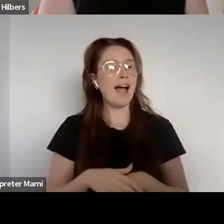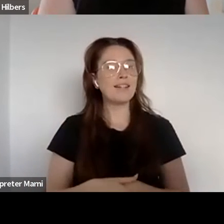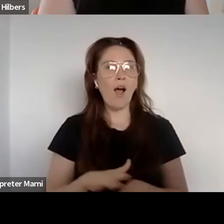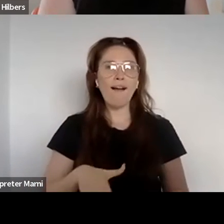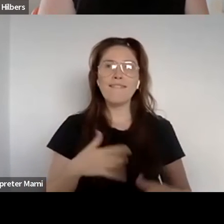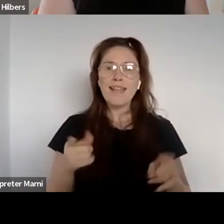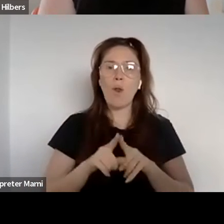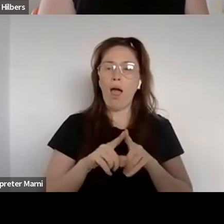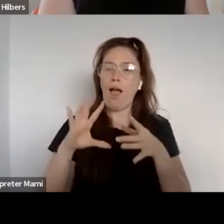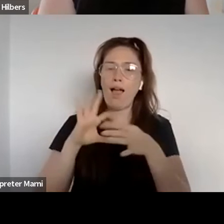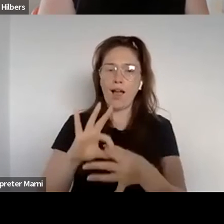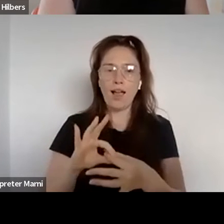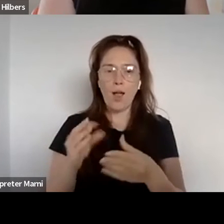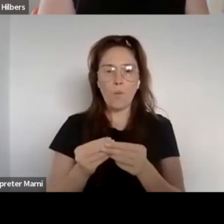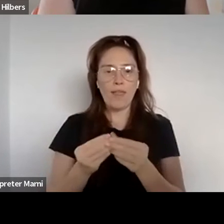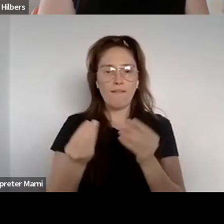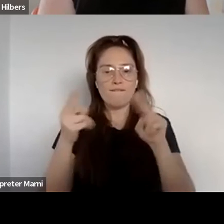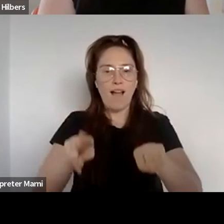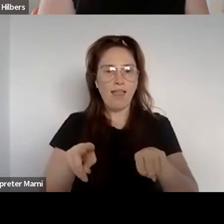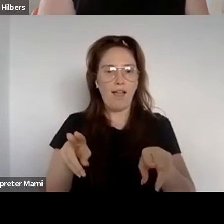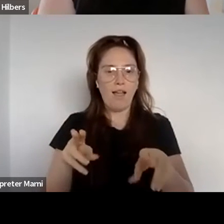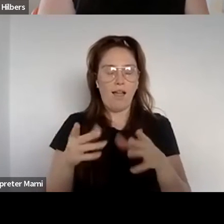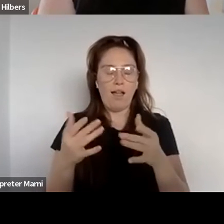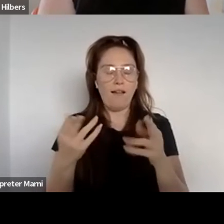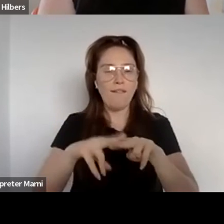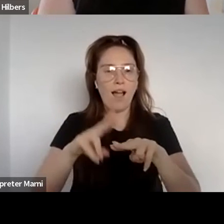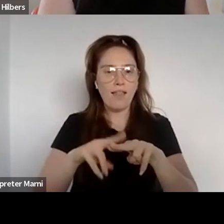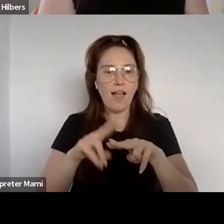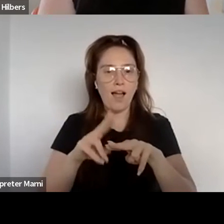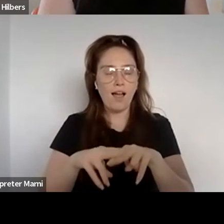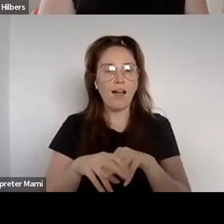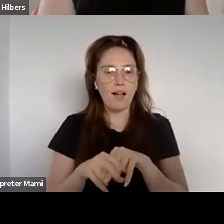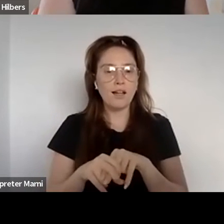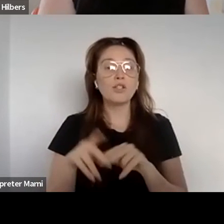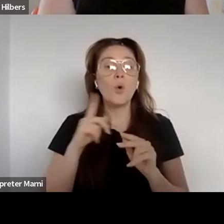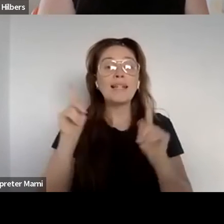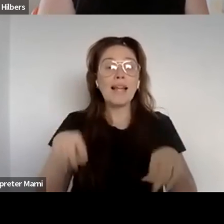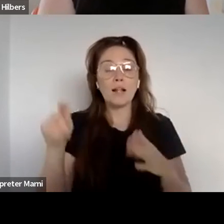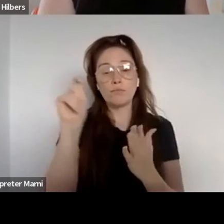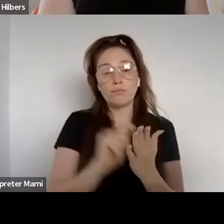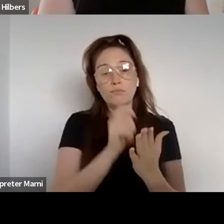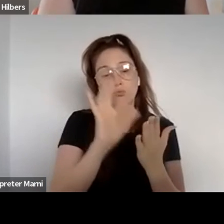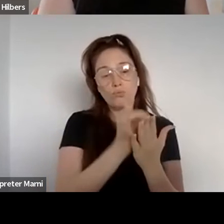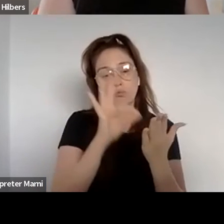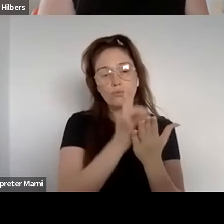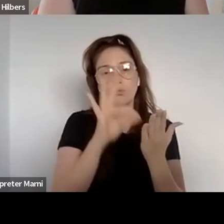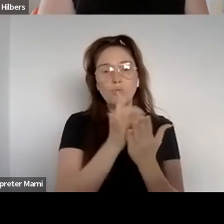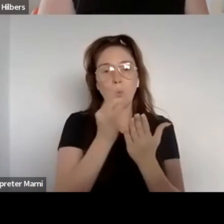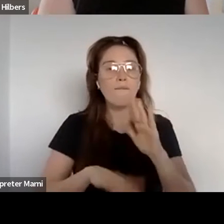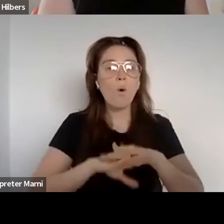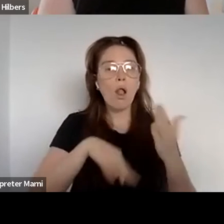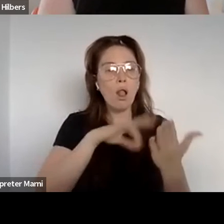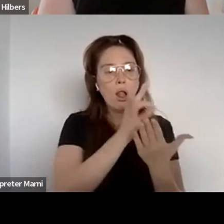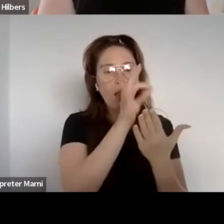father into the conversation, right? So, and I embroidered that jacket. I embroidered it all over. One